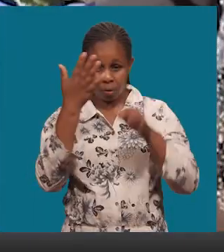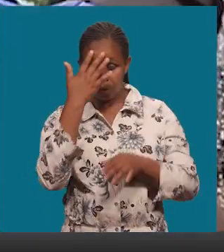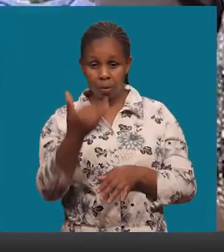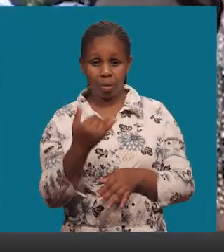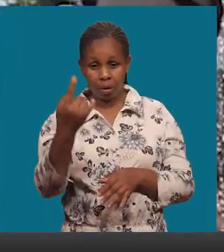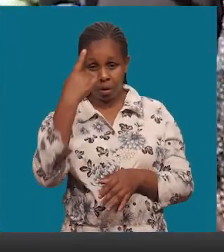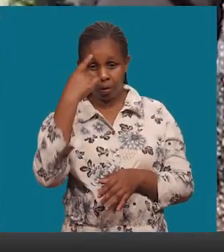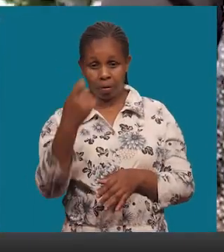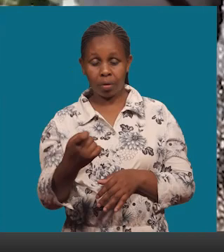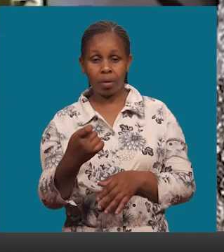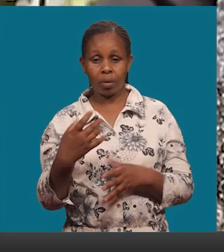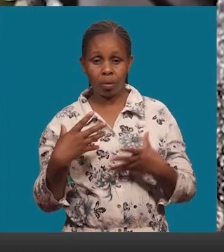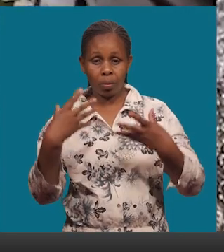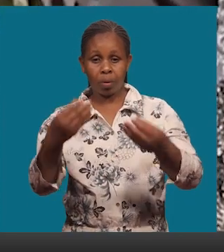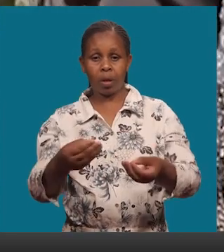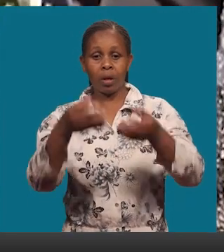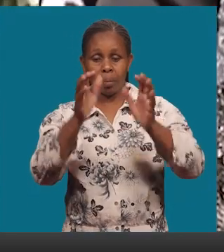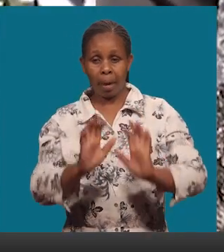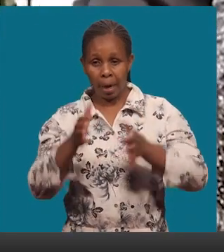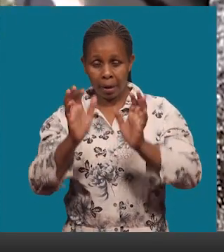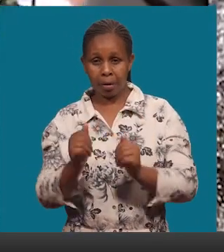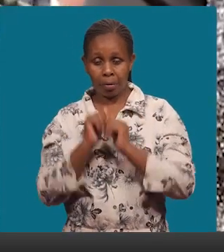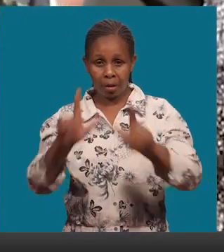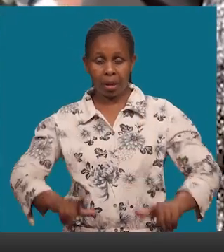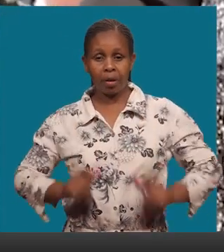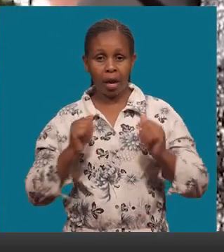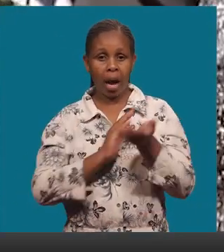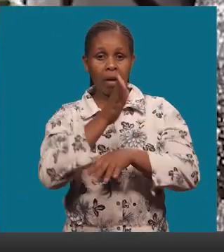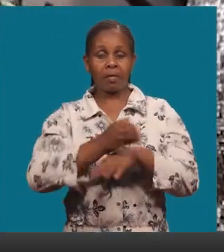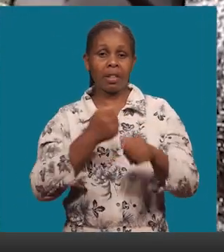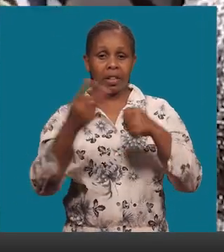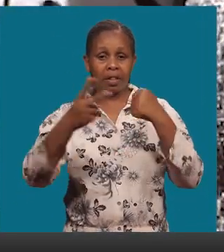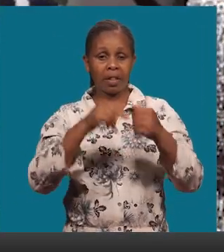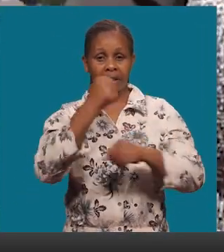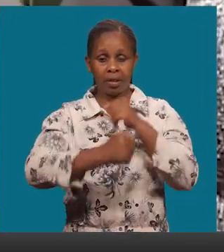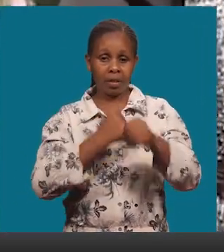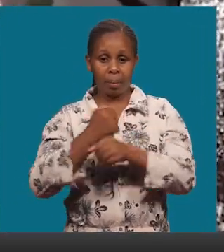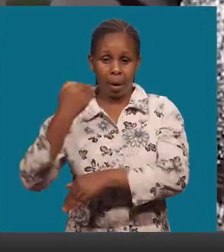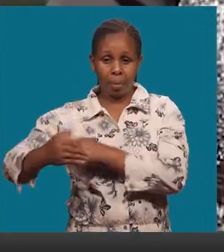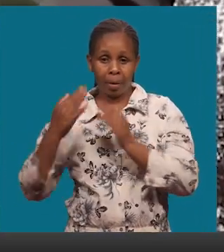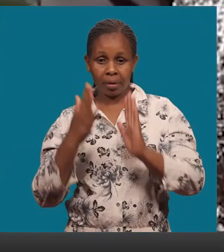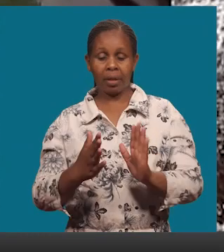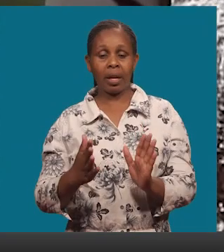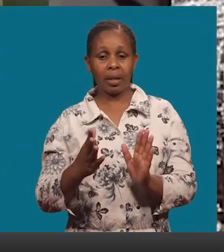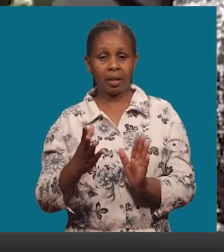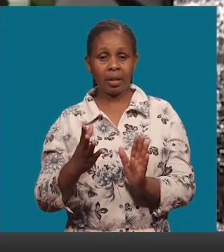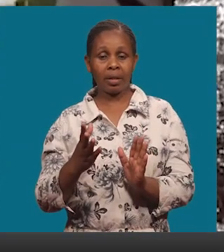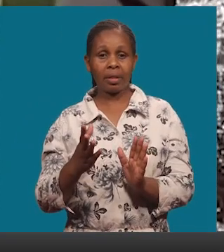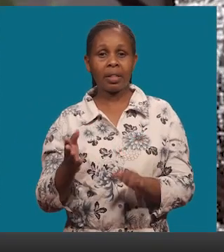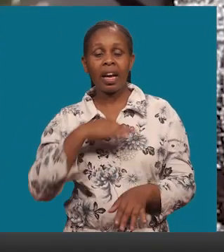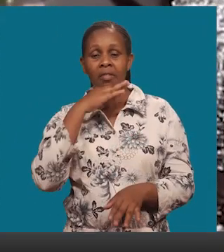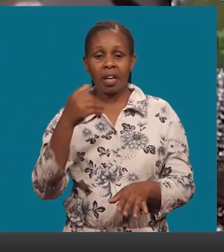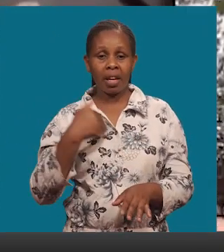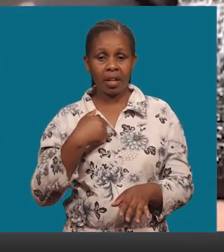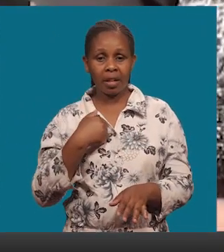don't know why they are refusing me to go and bury somebody I've lived with for the last 17 years. And when my partner died, we never